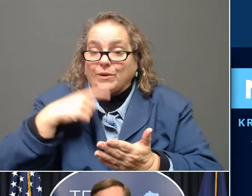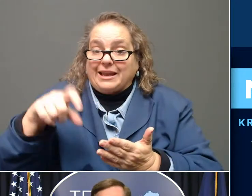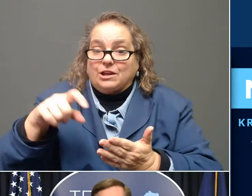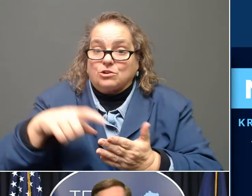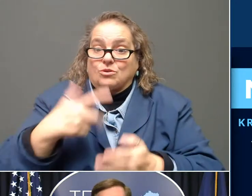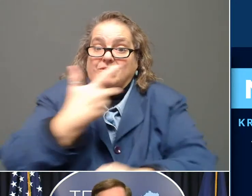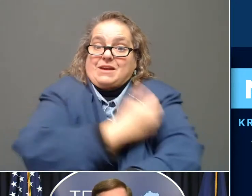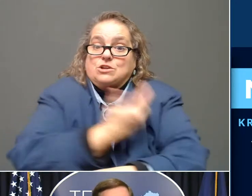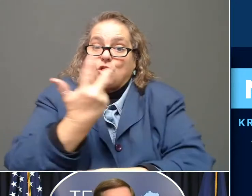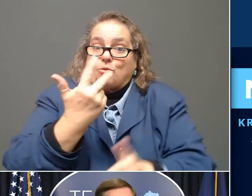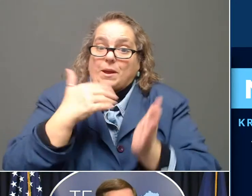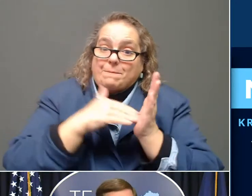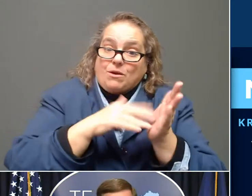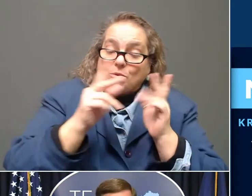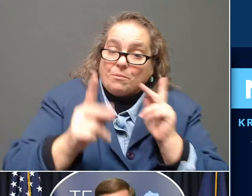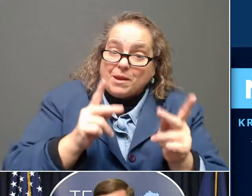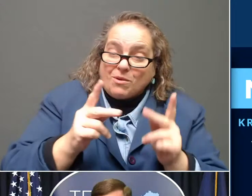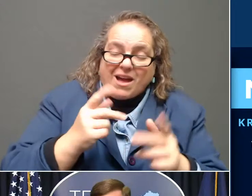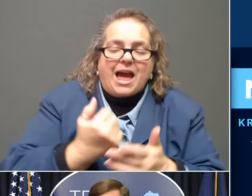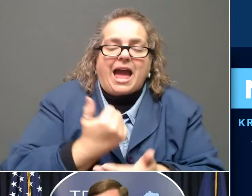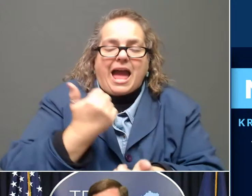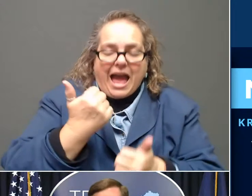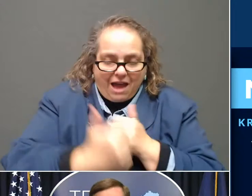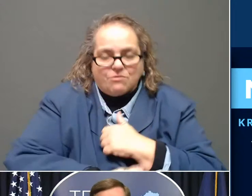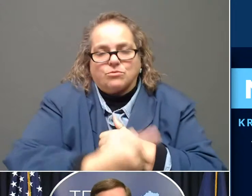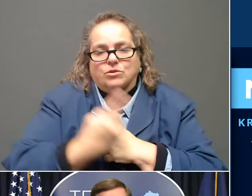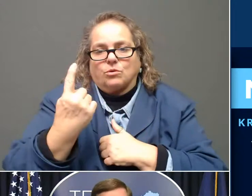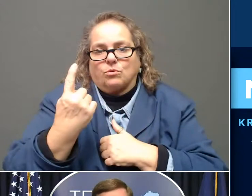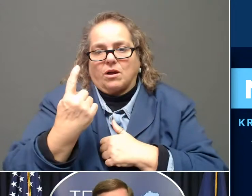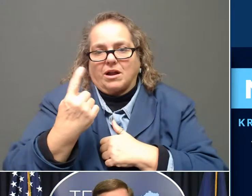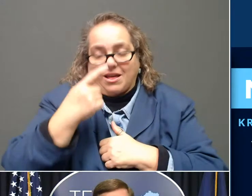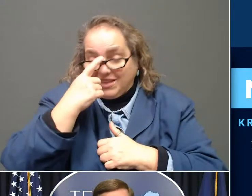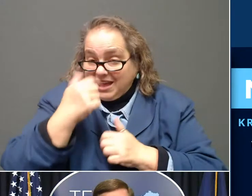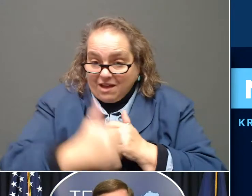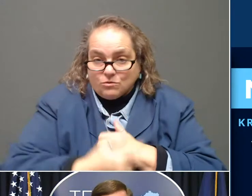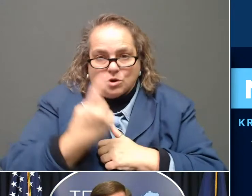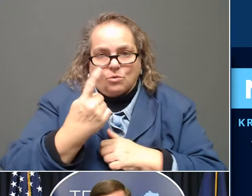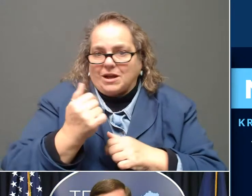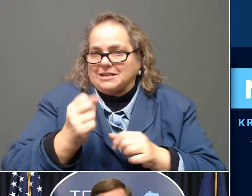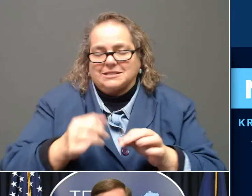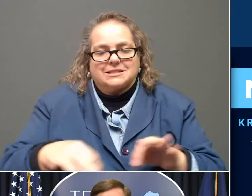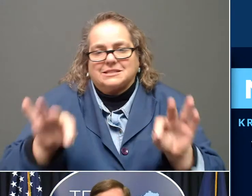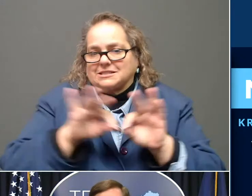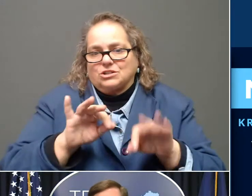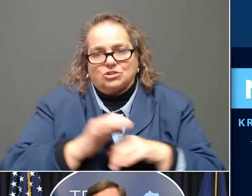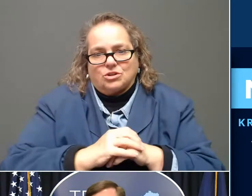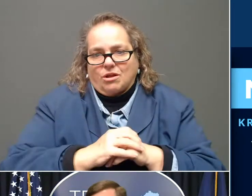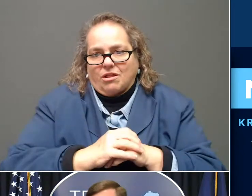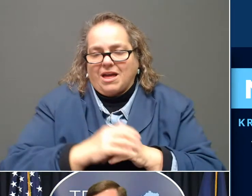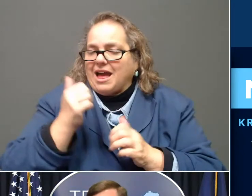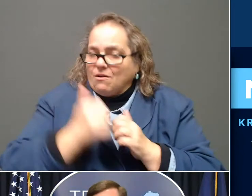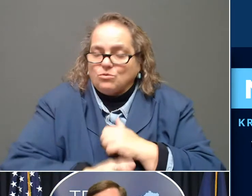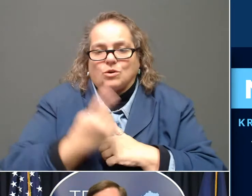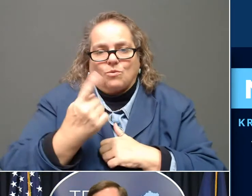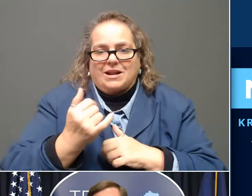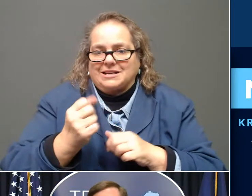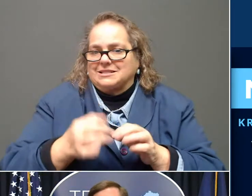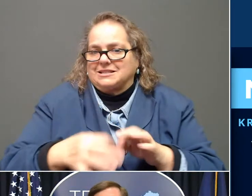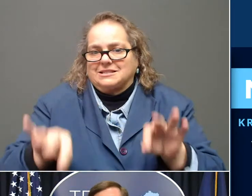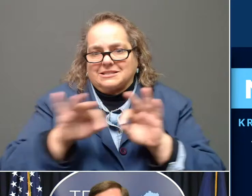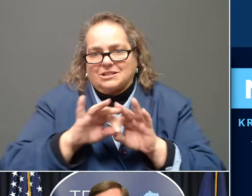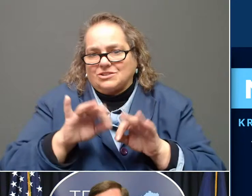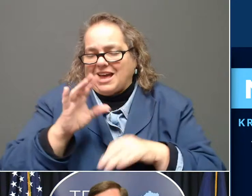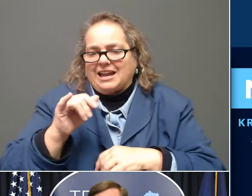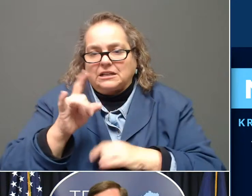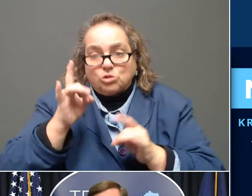to hospitals and to people's homes and trying to be there for folks. So I get it. And yes, child care workers are